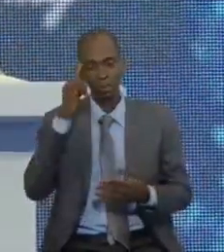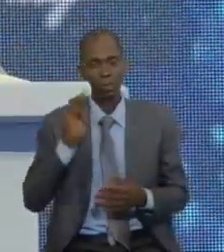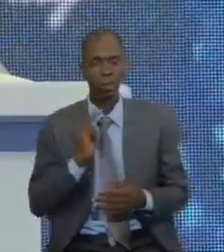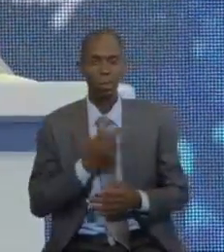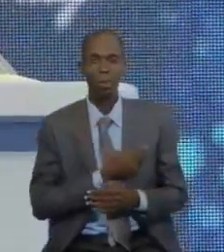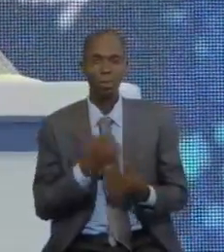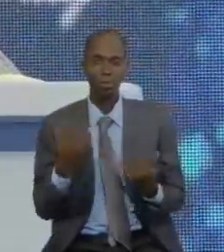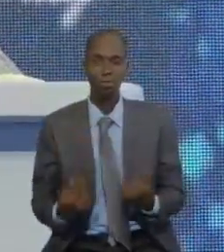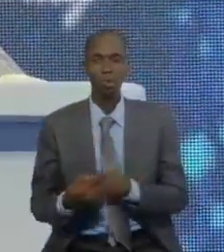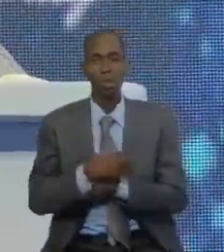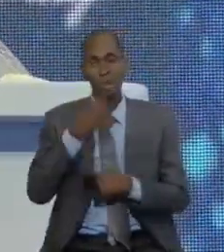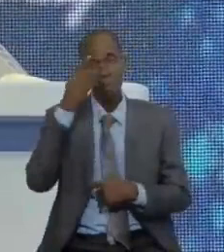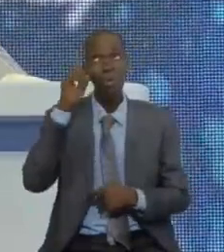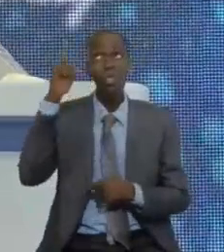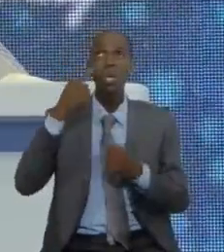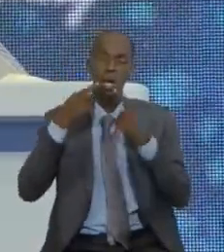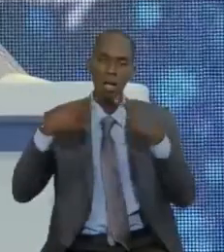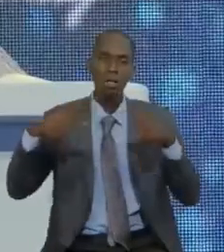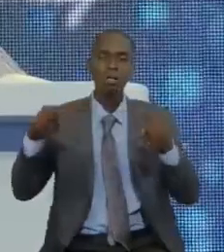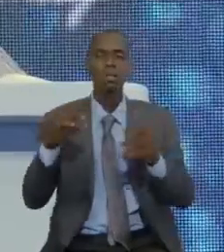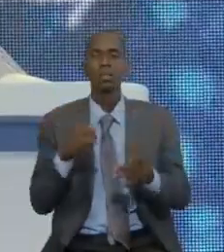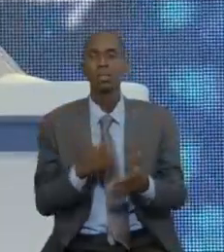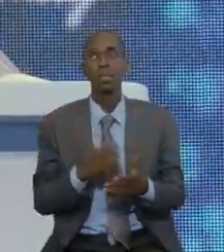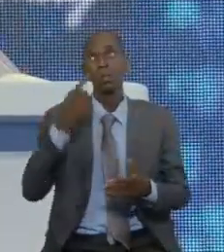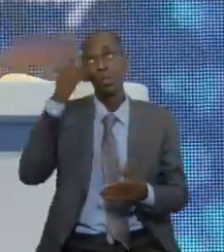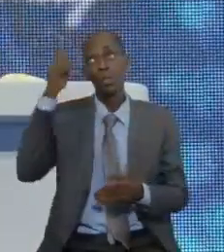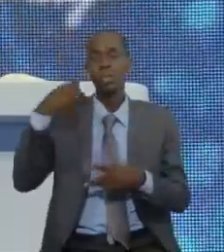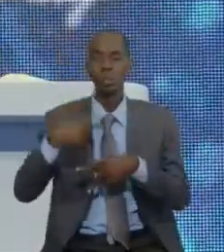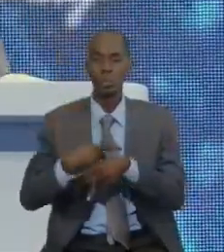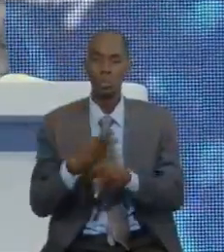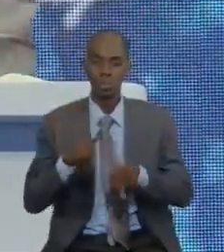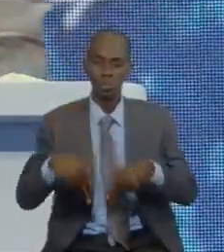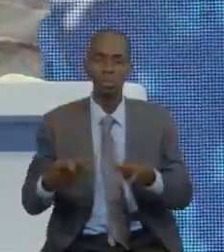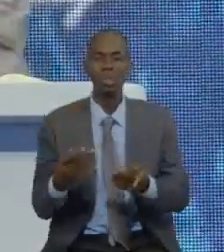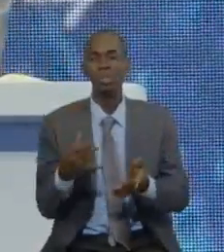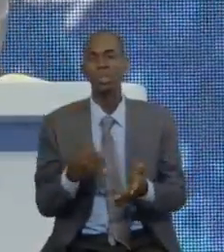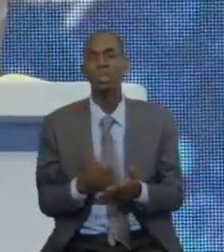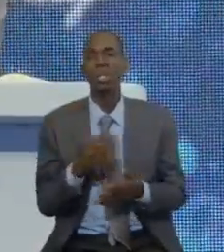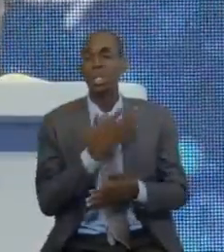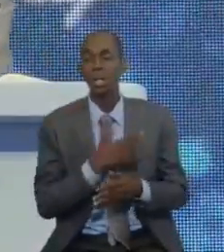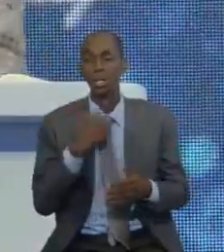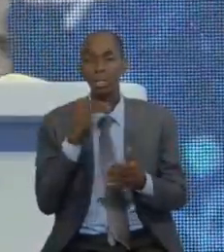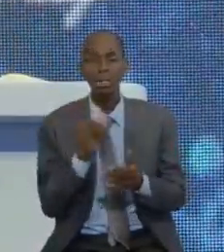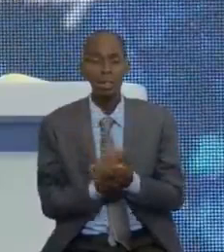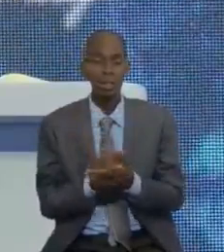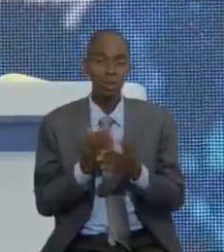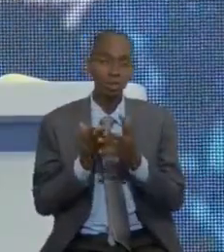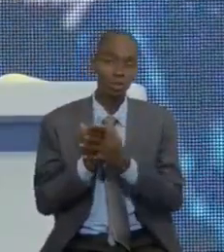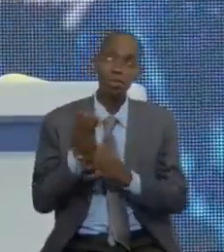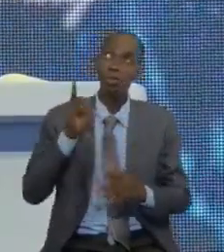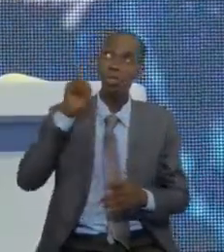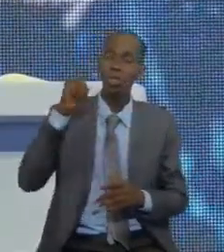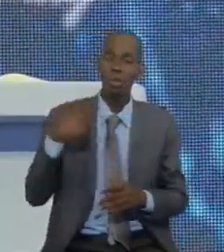because he proclaimed it. Because he provided it. And he says, for through him we